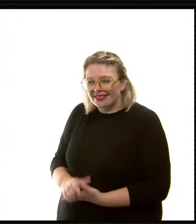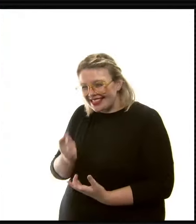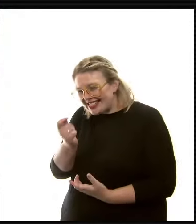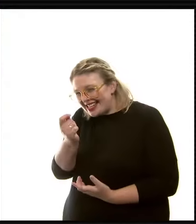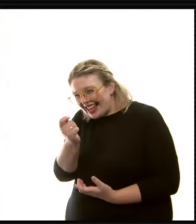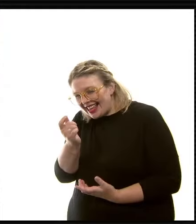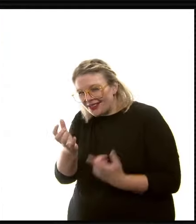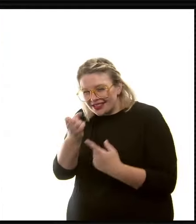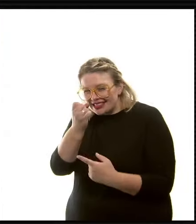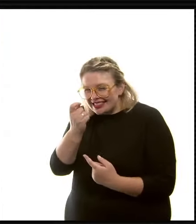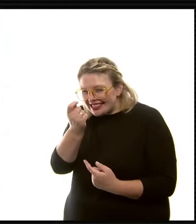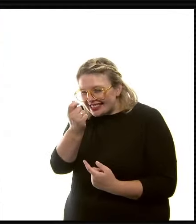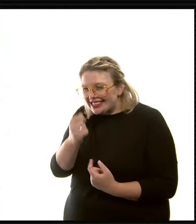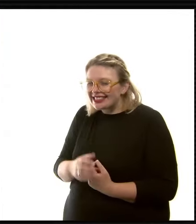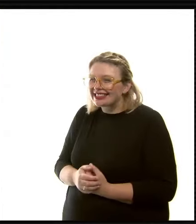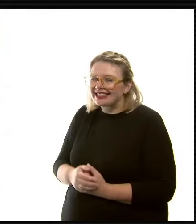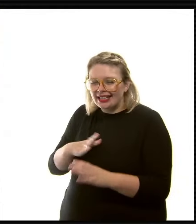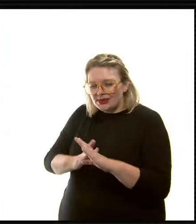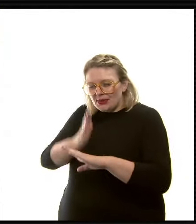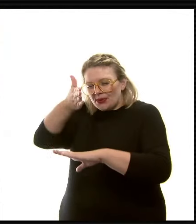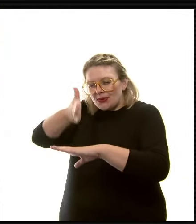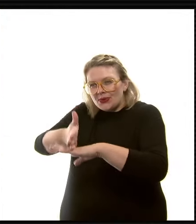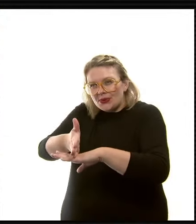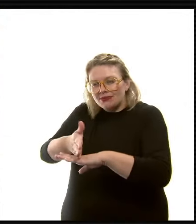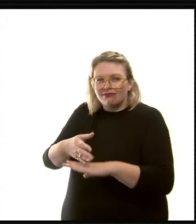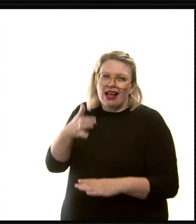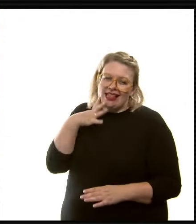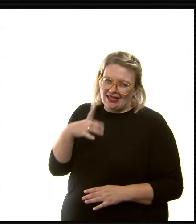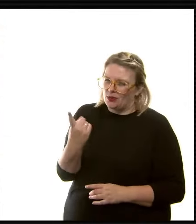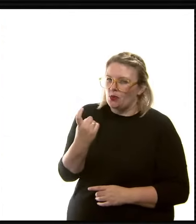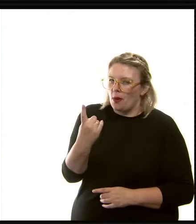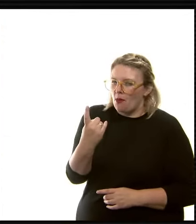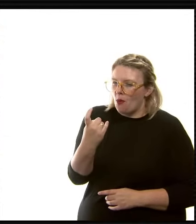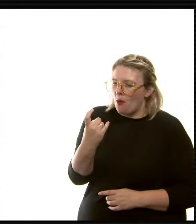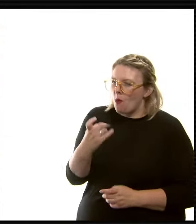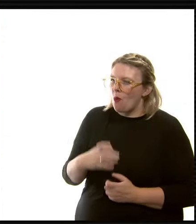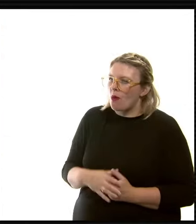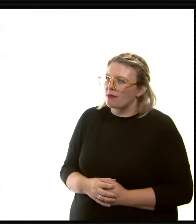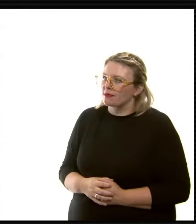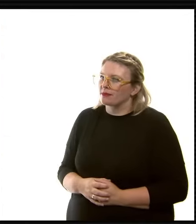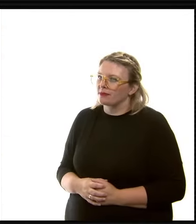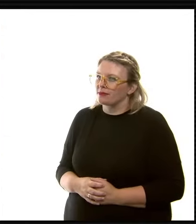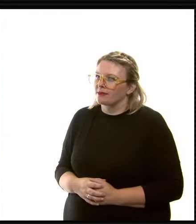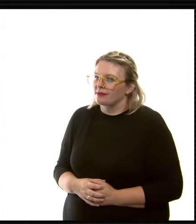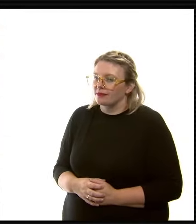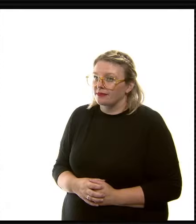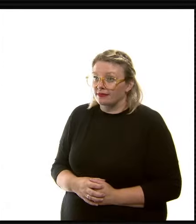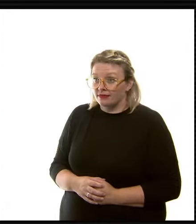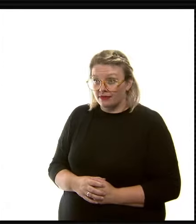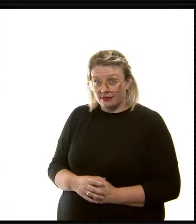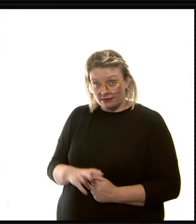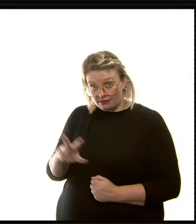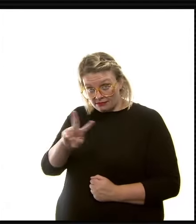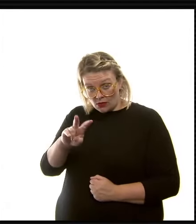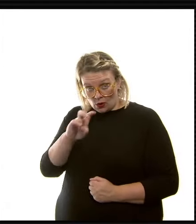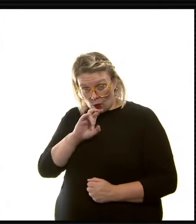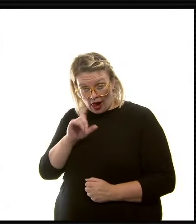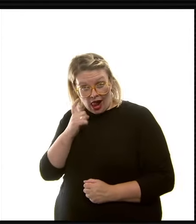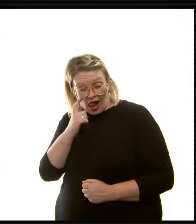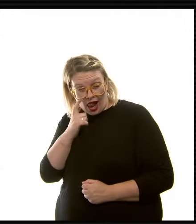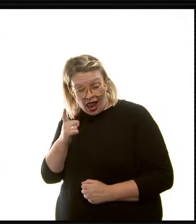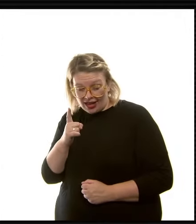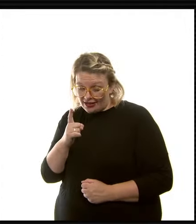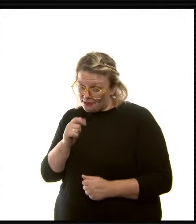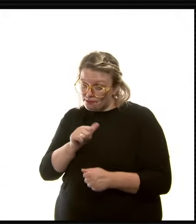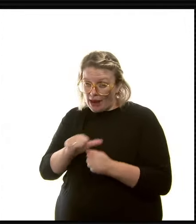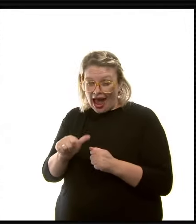close. No, not quite enough leverage. I think we need a grand finale, right? Yes, let's do this. Okay, are you both prepared to partake in the ultimate stunt?